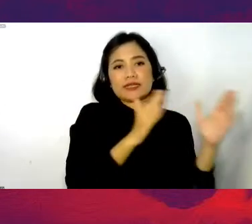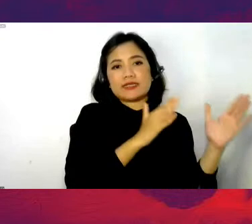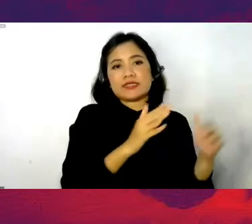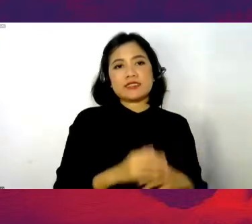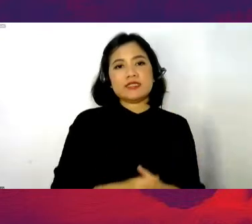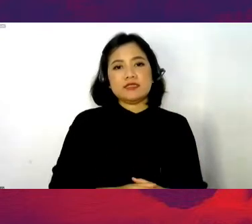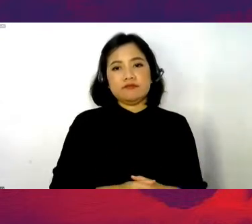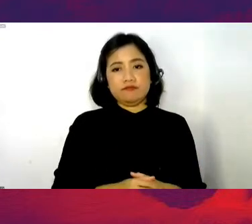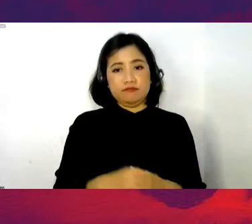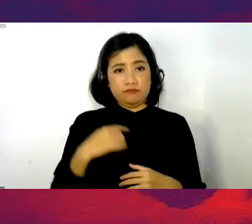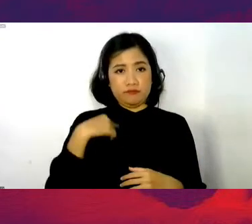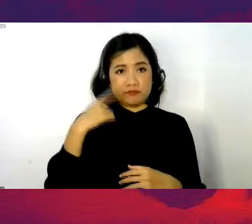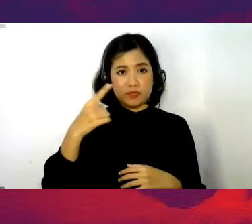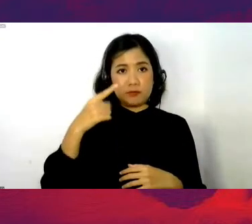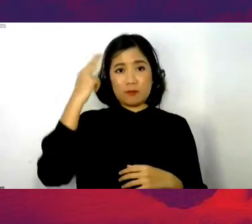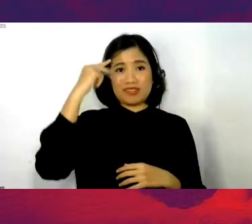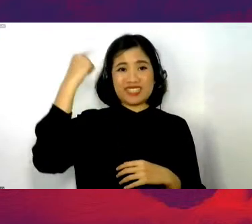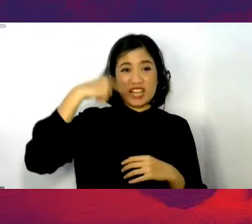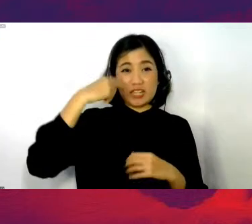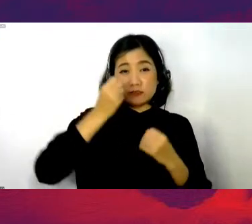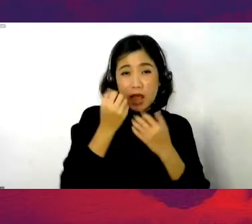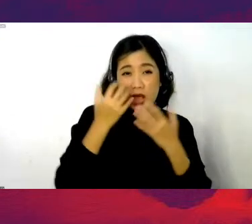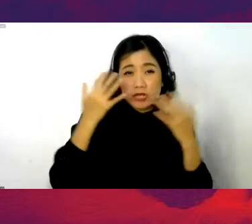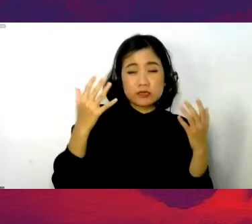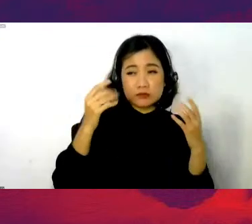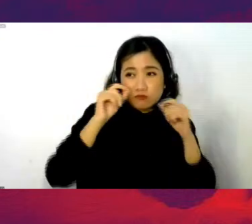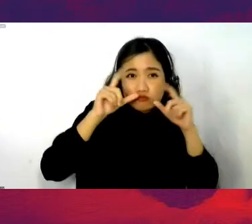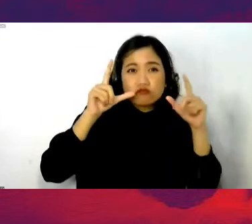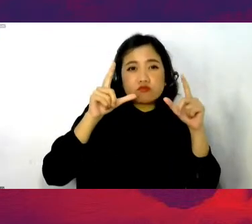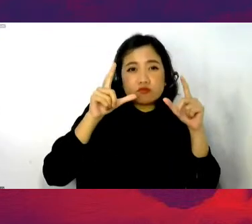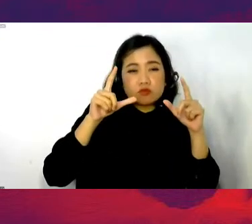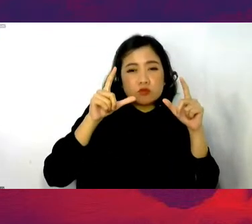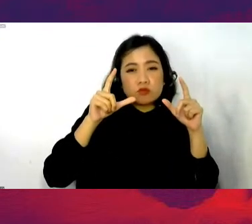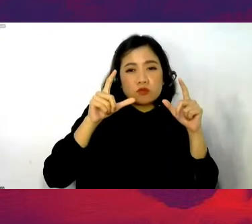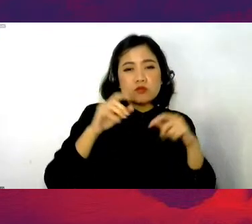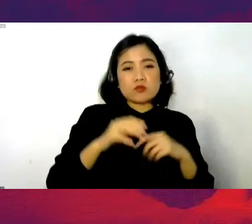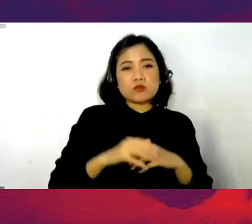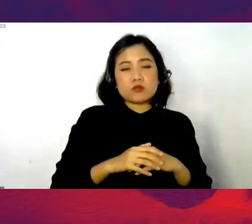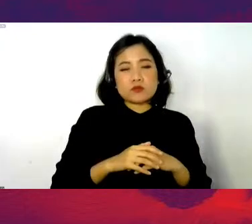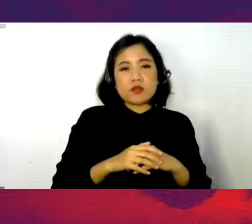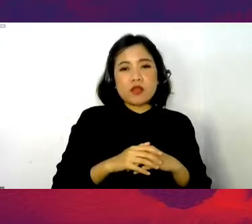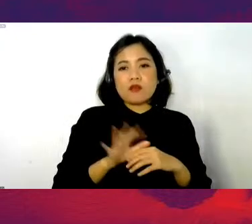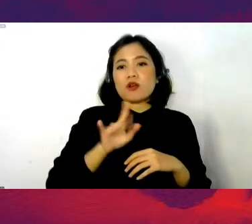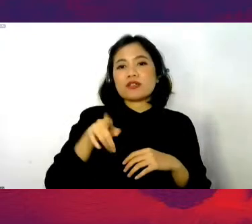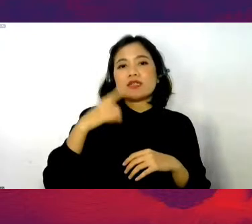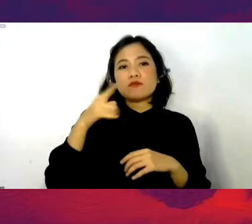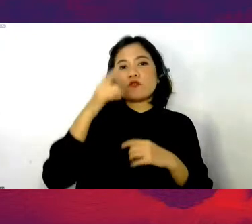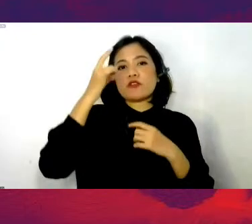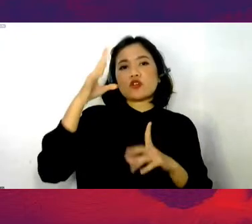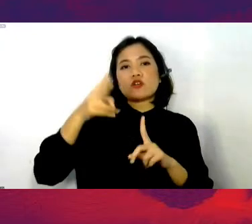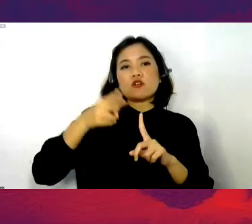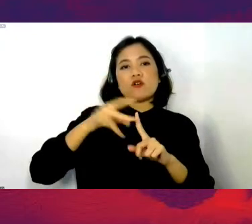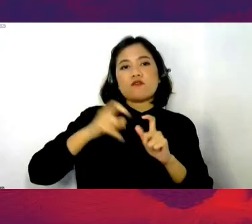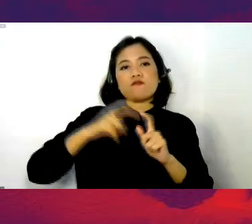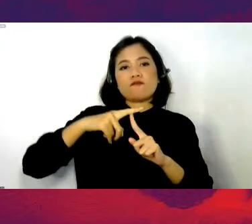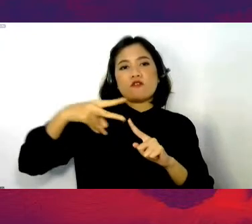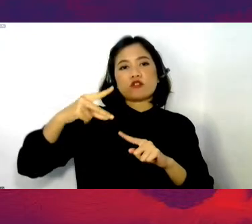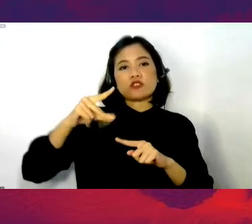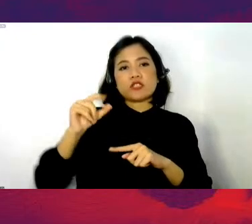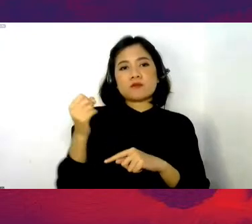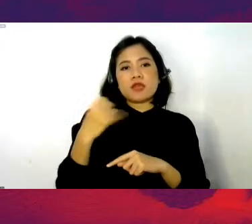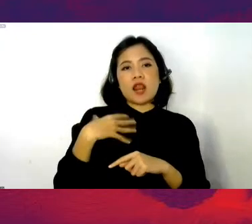index in the world. Every country adopted it. Indonesia uses it twice every year, in the month of